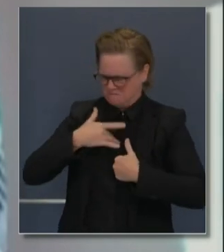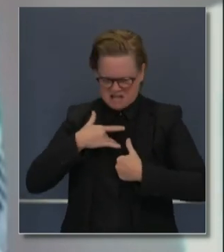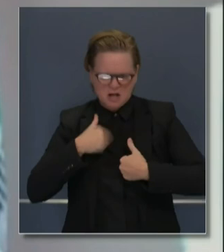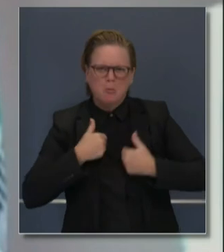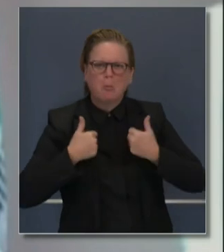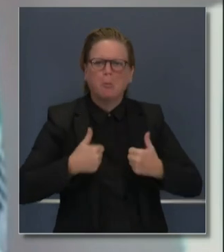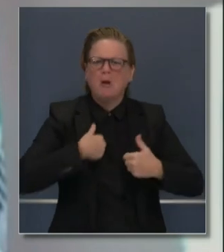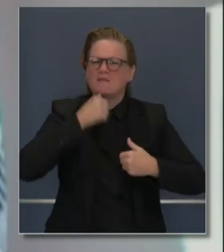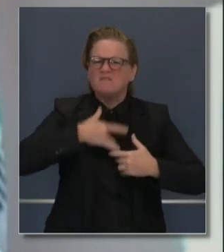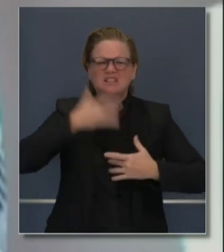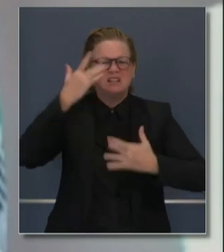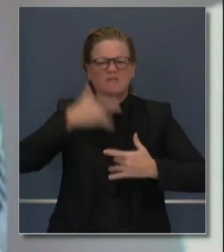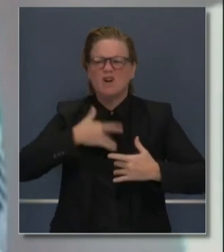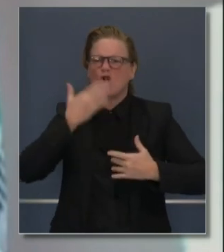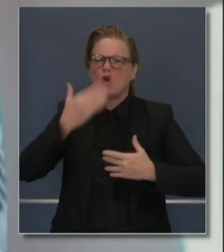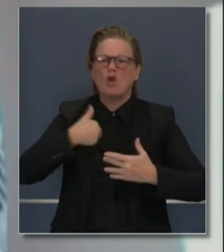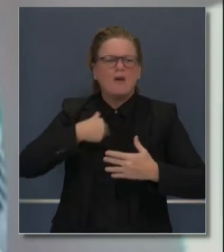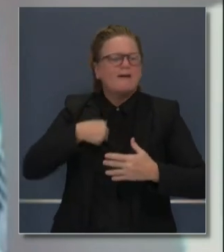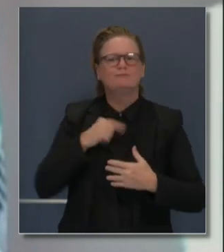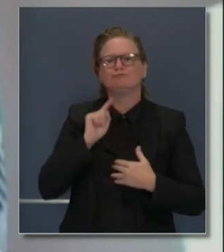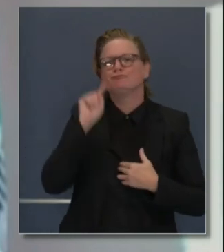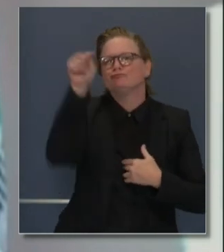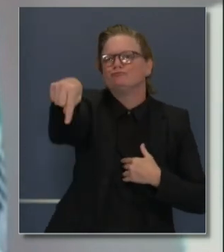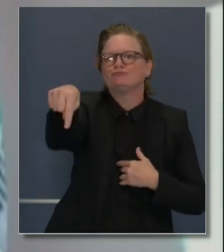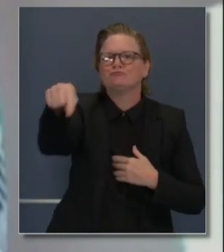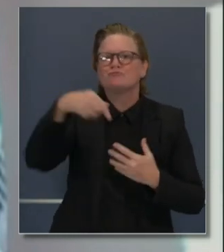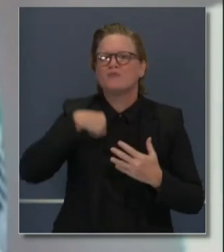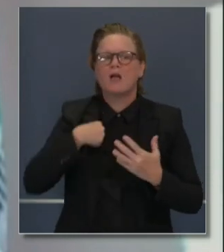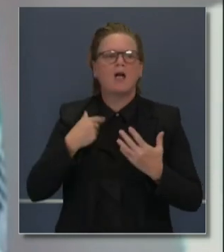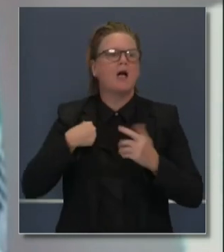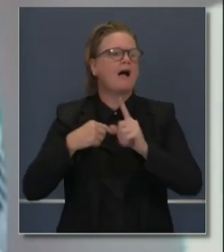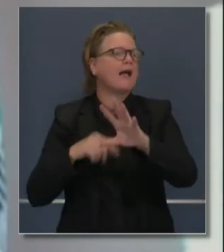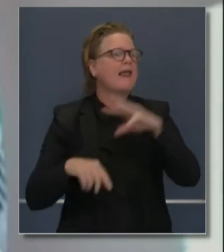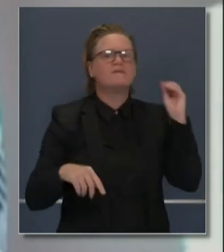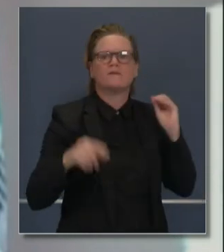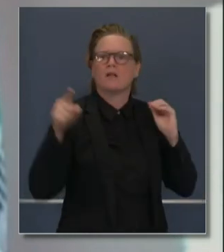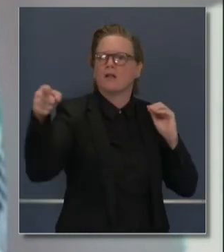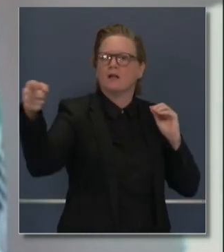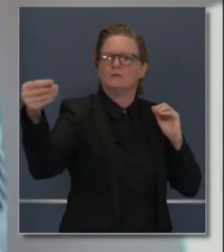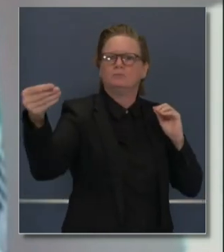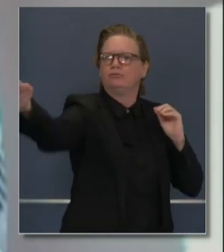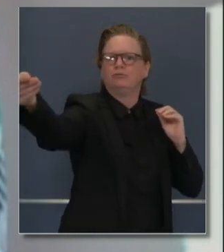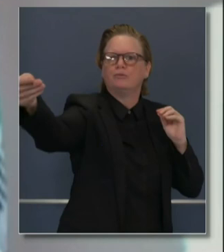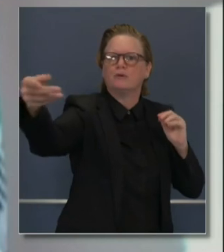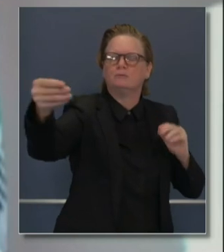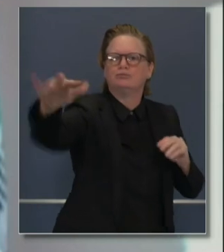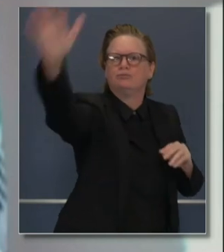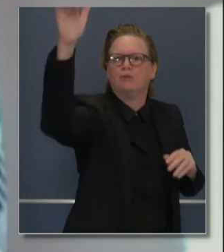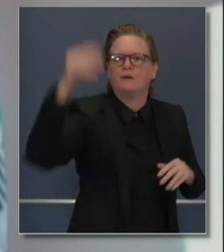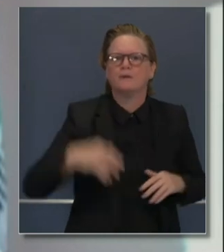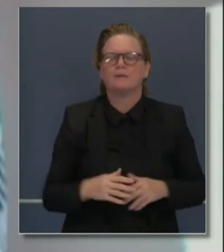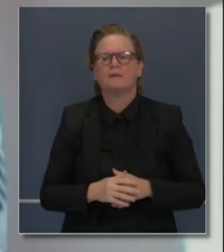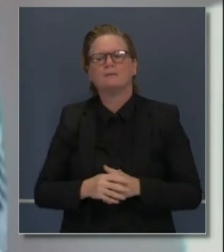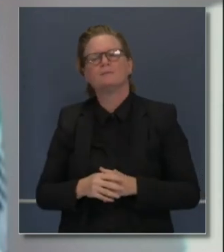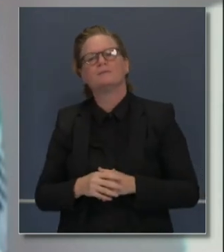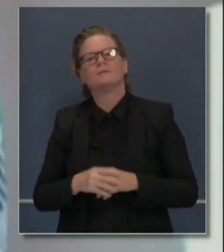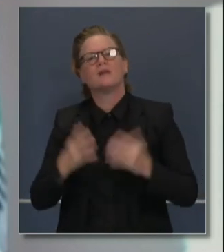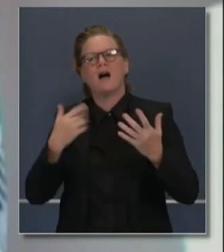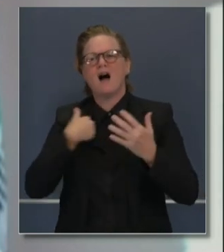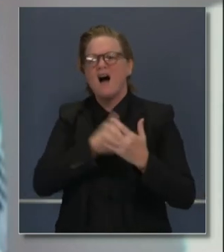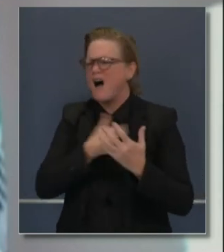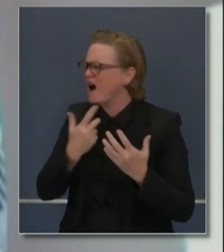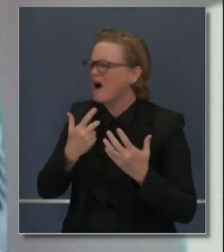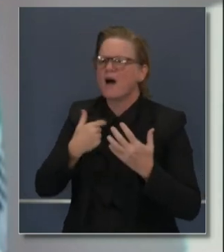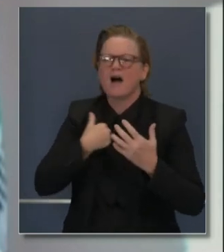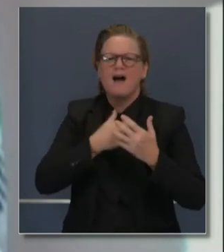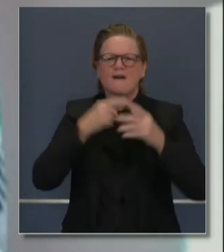could transmit it to others. So there's this broad sense that it's really community transmission, which is our number one focus at the